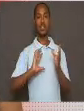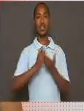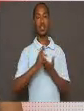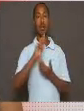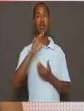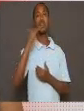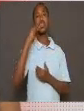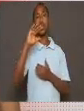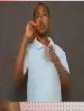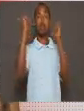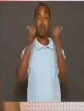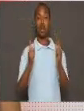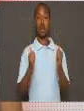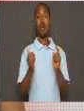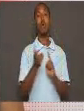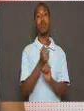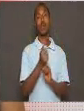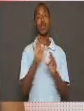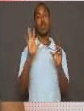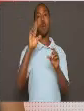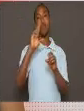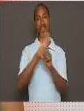shape occupies or fills.